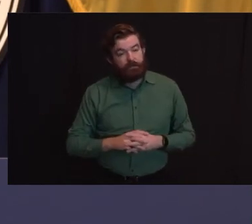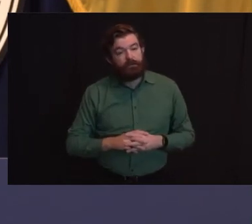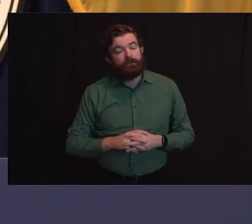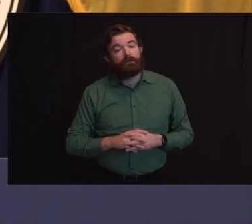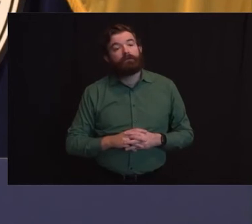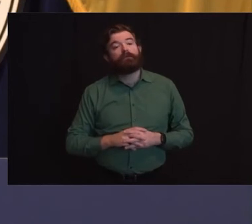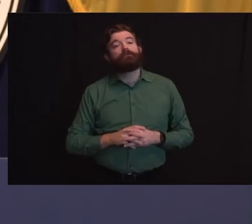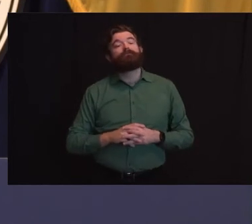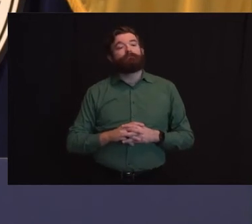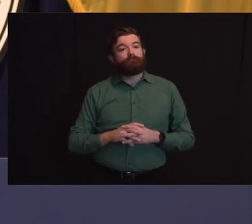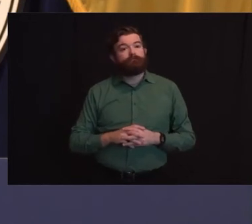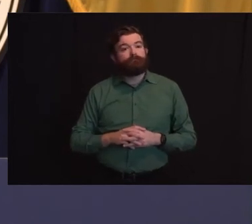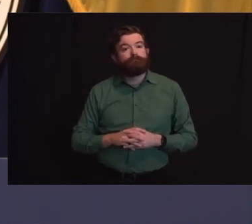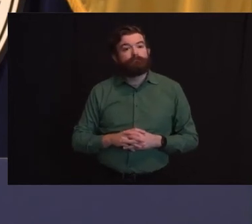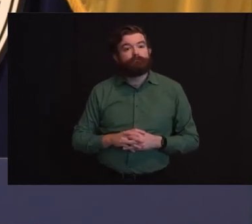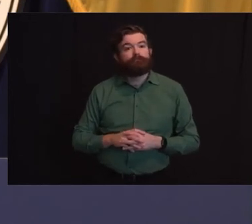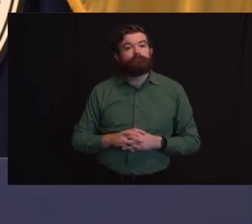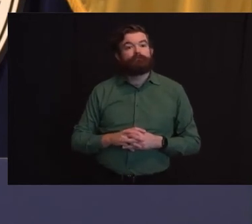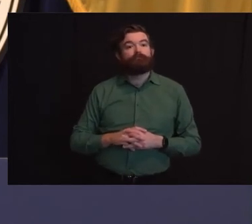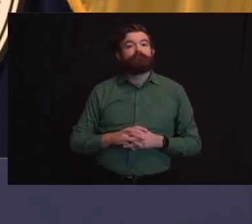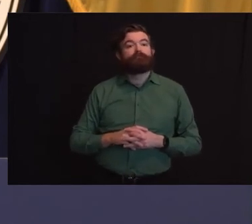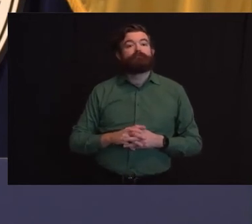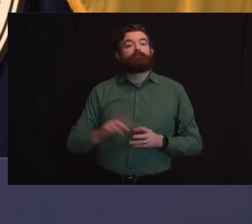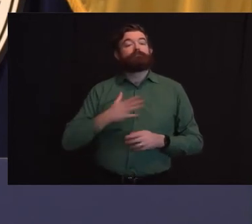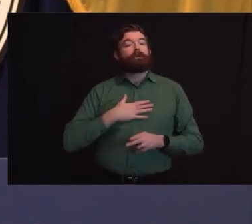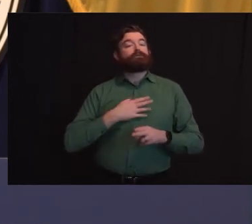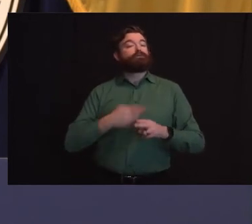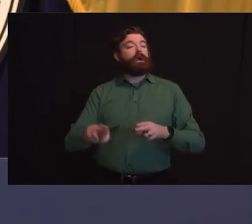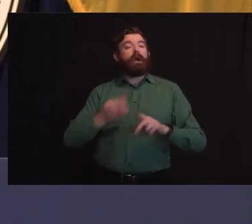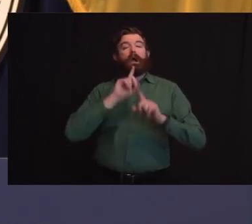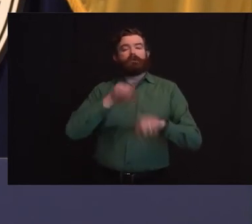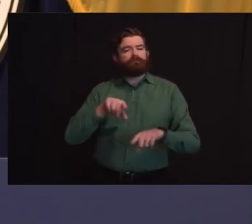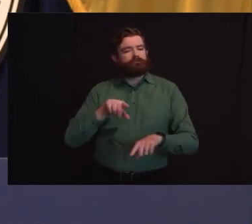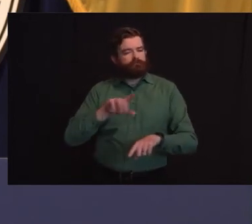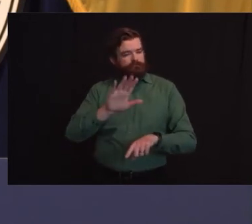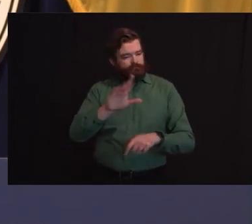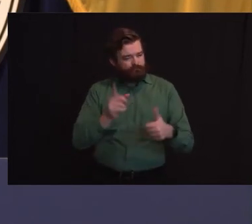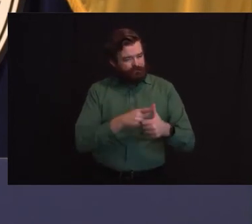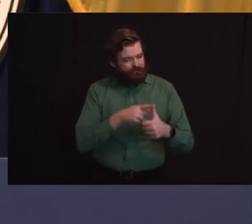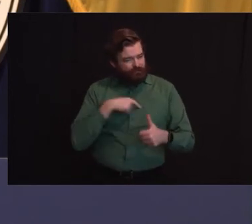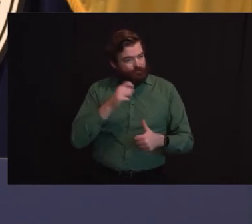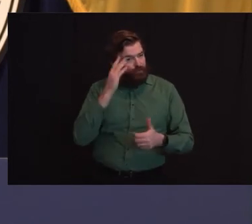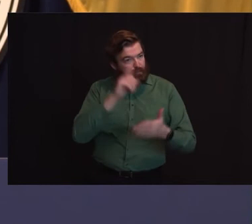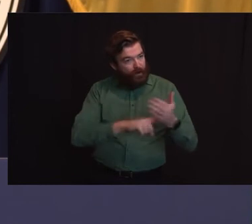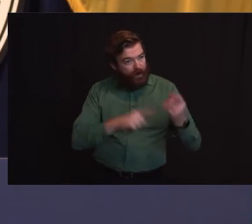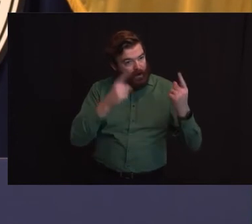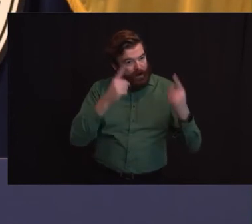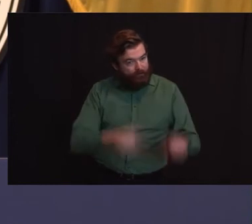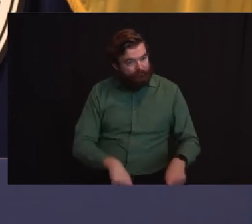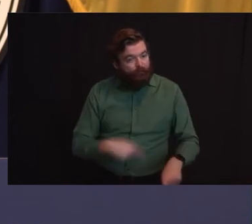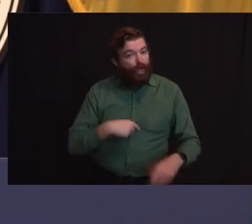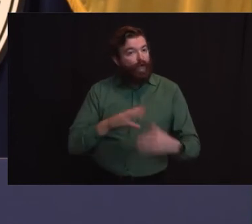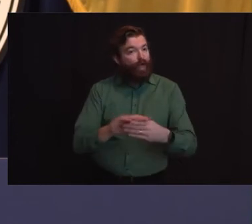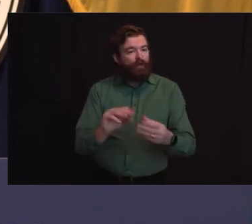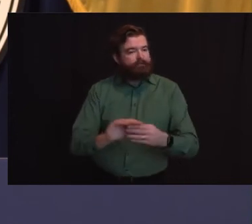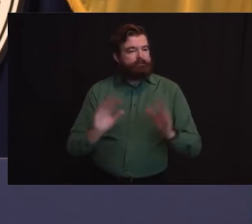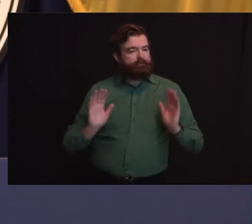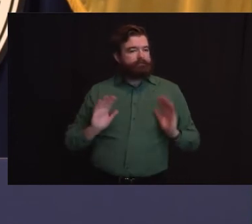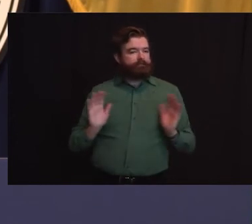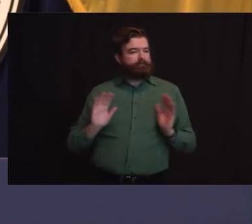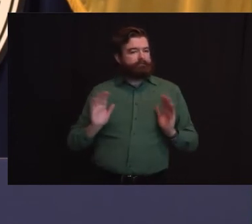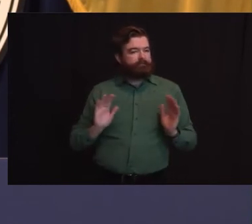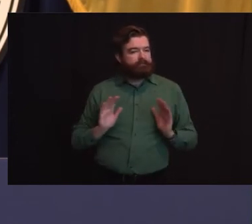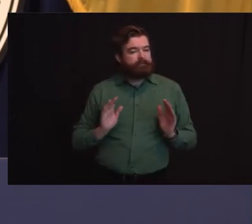The short answer is we need to know what happened. I might add, since the incident, the number 1 and 2 person at that